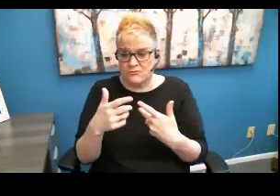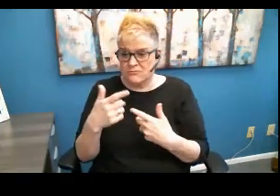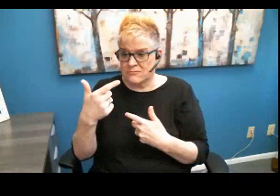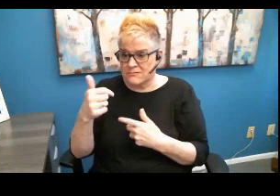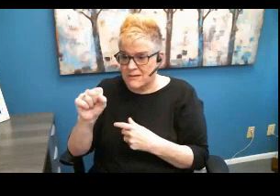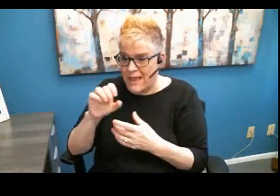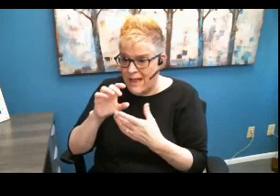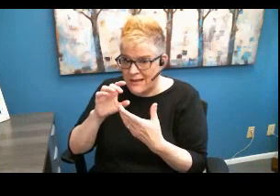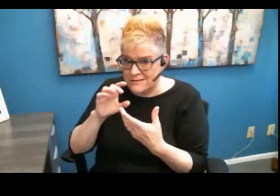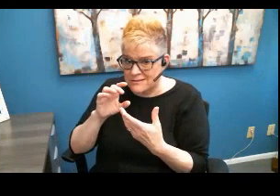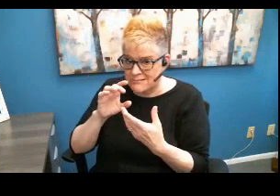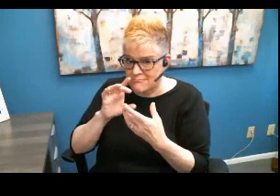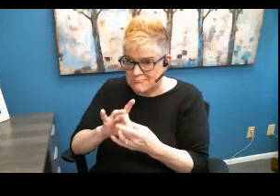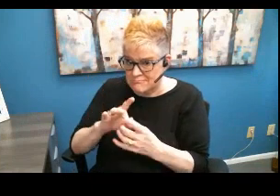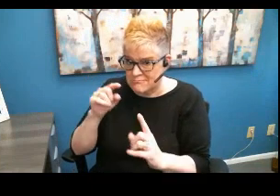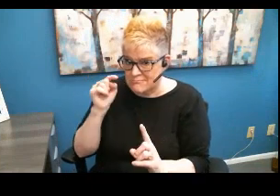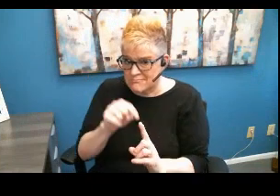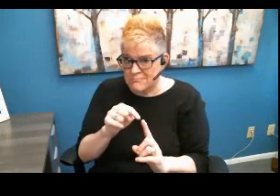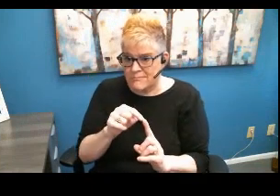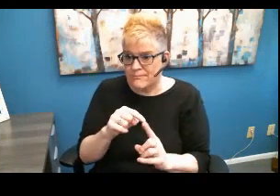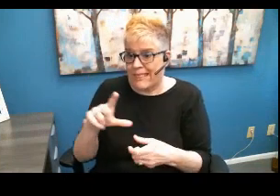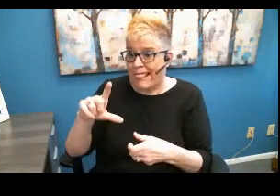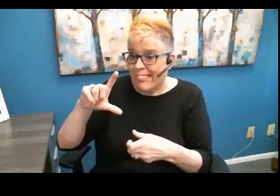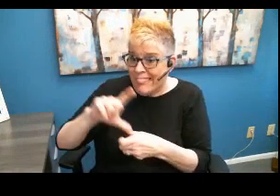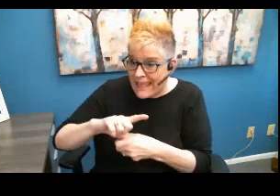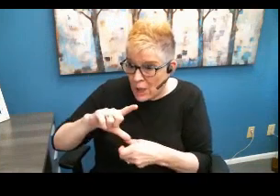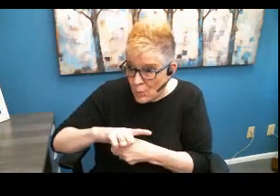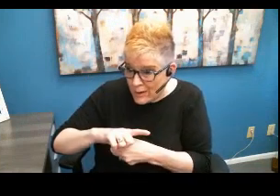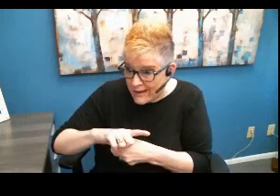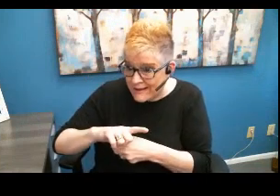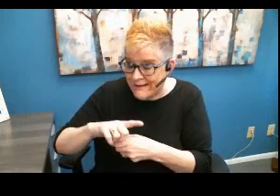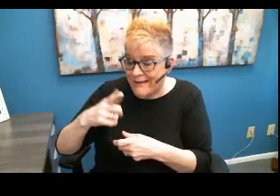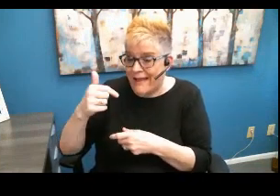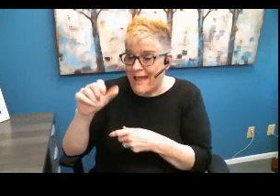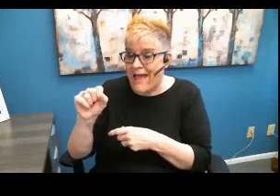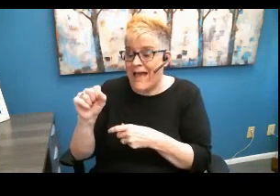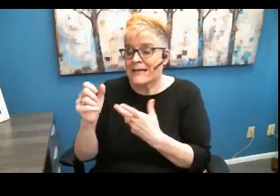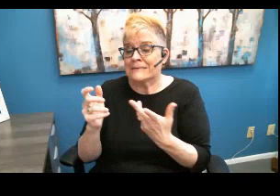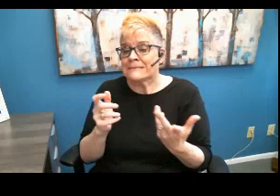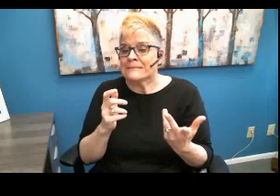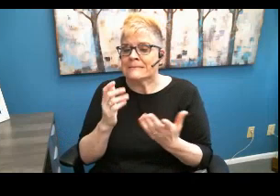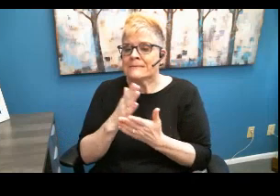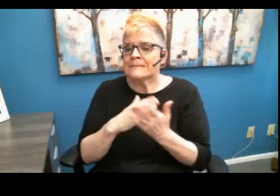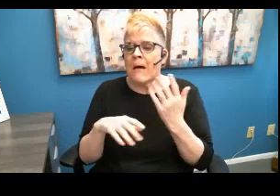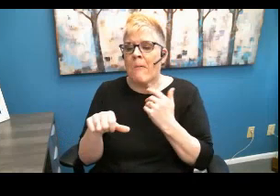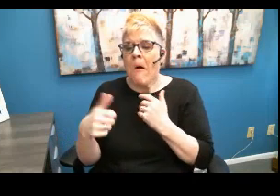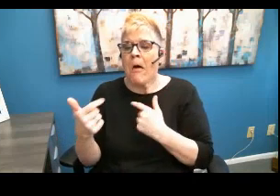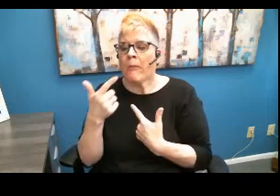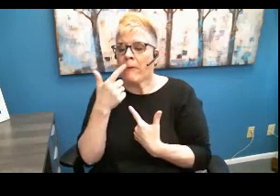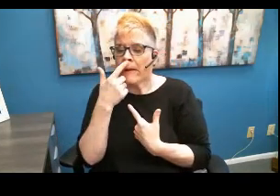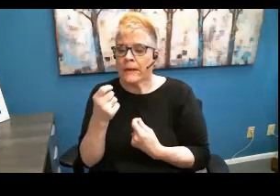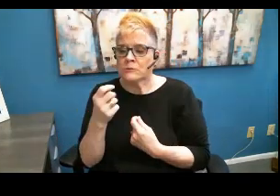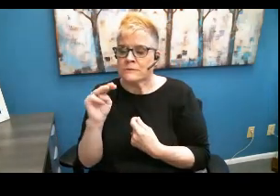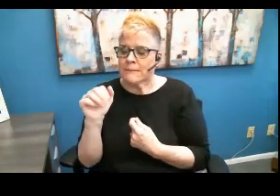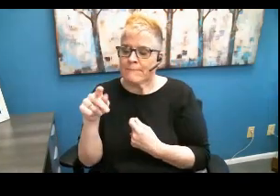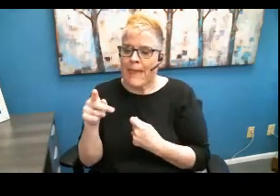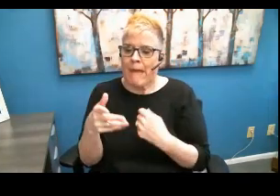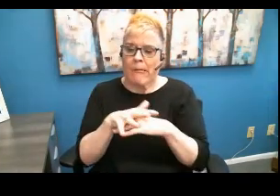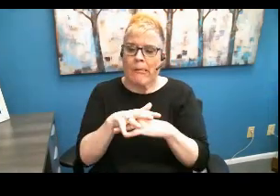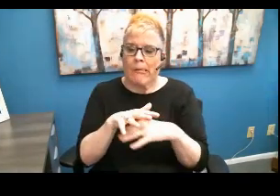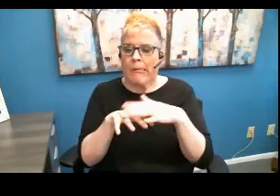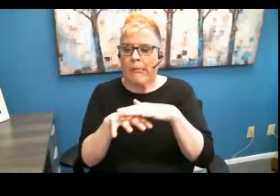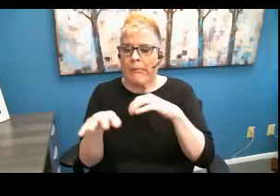have LNG, liquefied natural gas plants, and some other interesting map layers that they have on this national